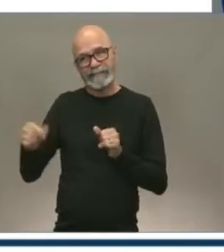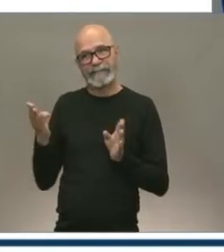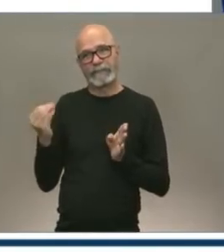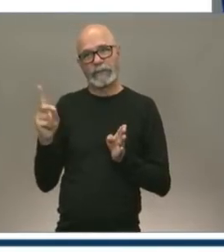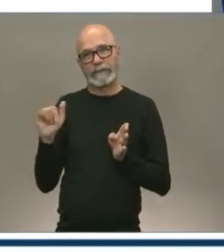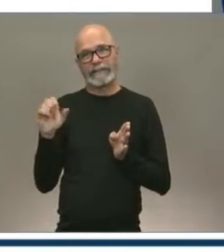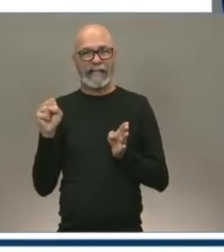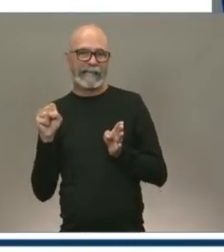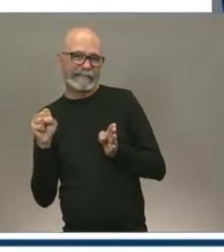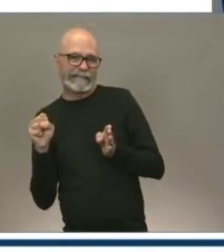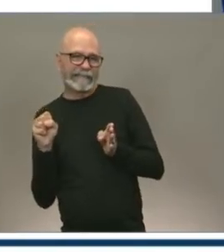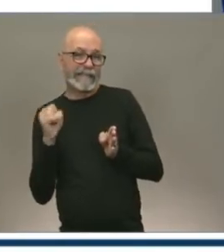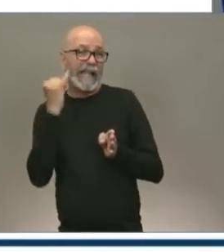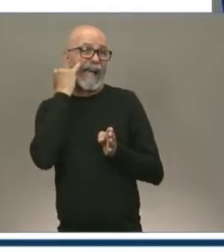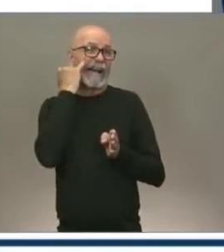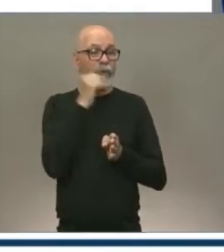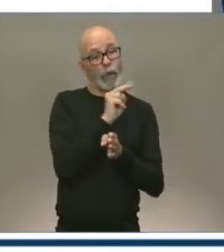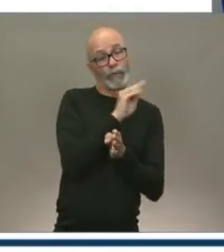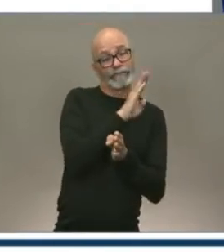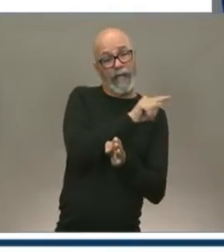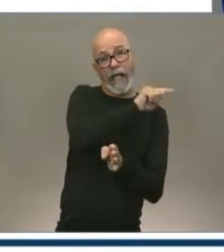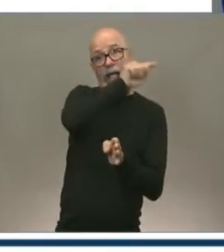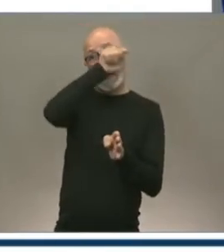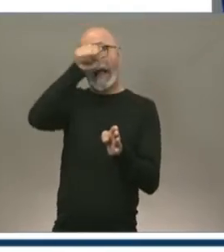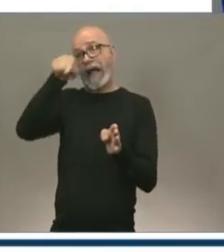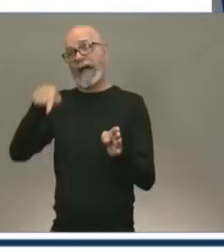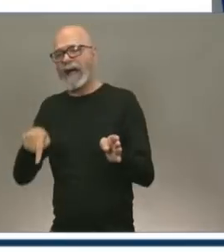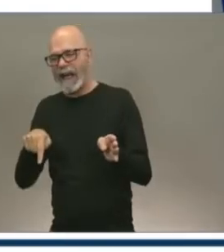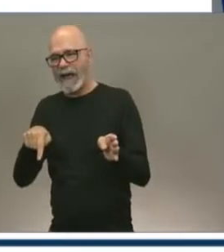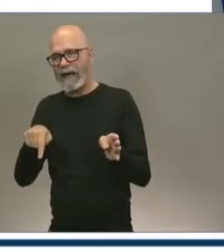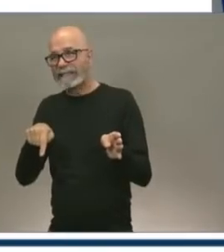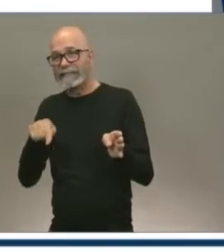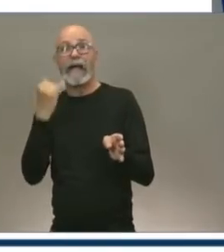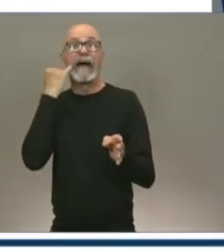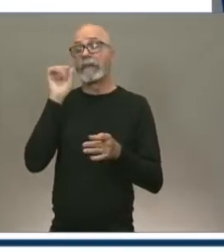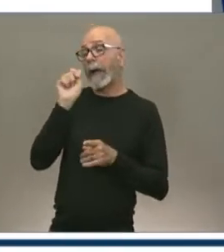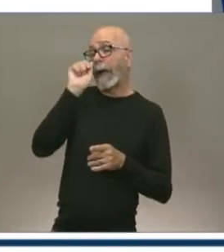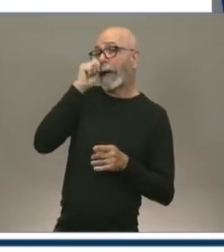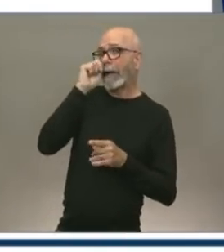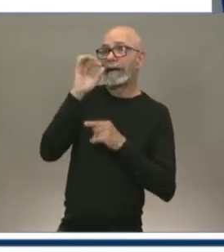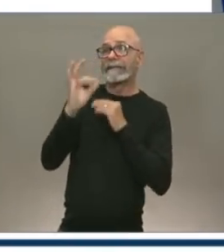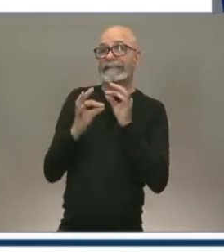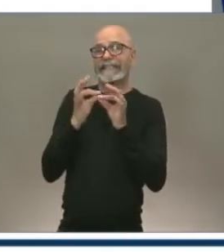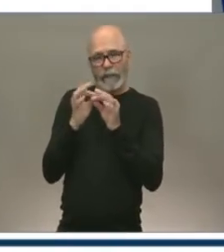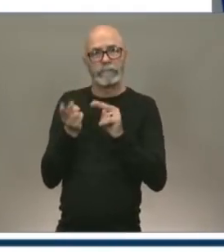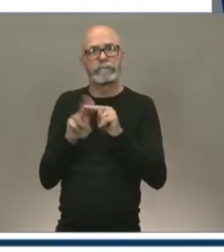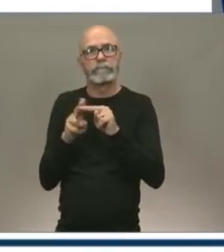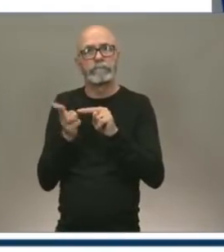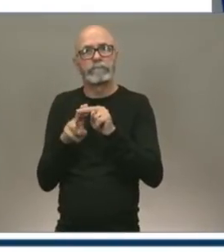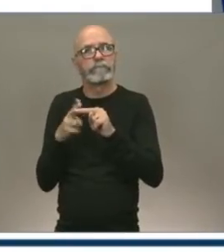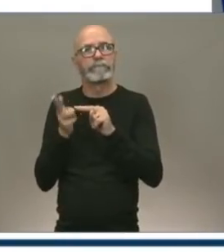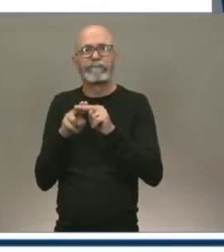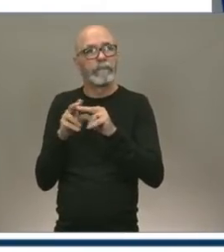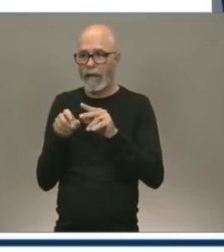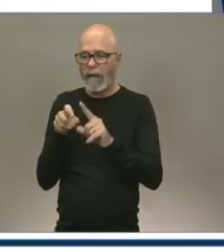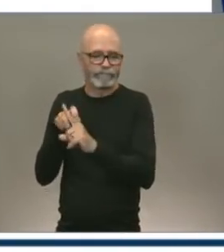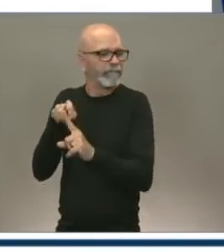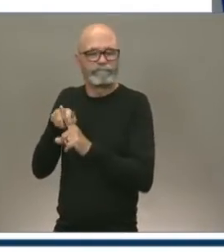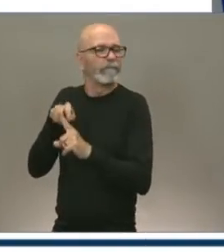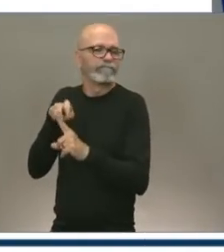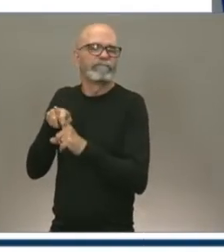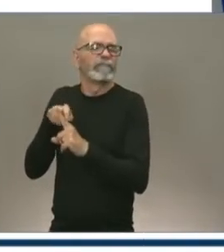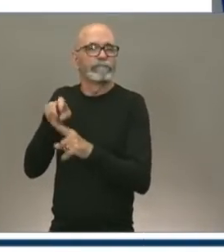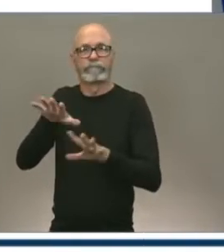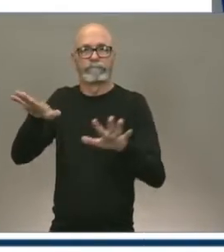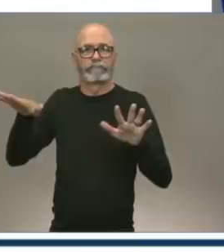in the province. As well, our COVID testing has increased considerably, so we are catching these cases. But we can't control what is